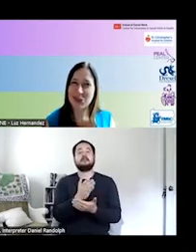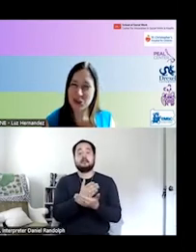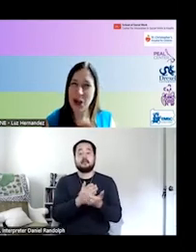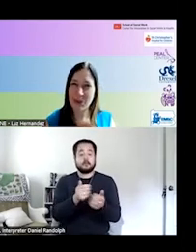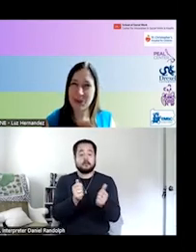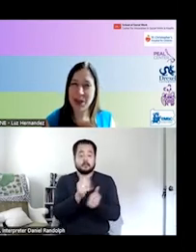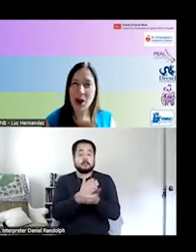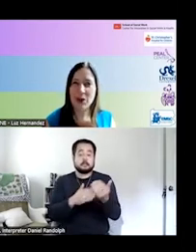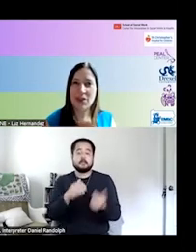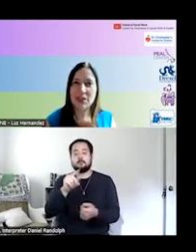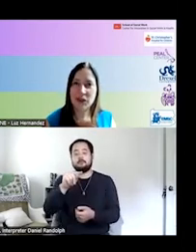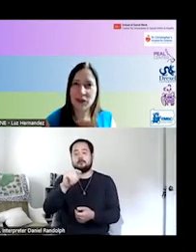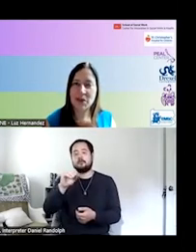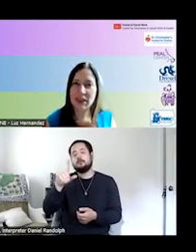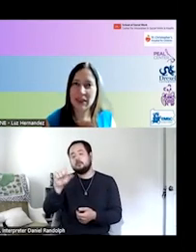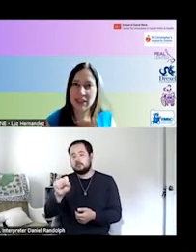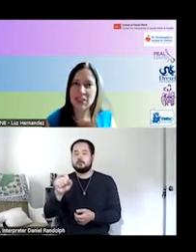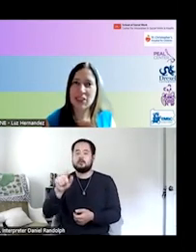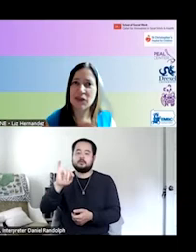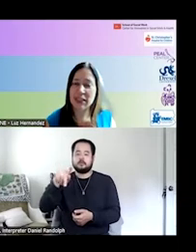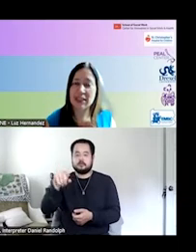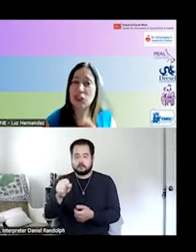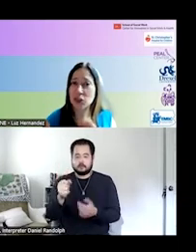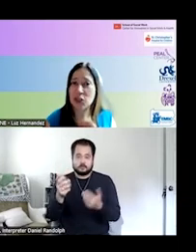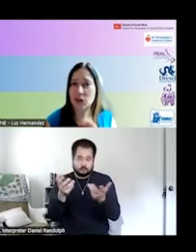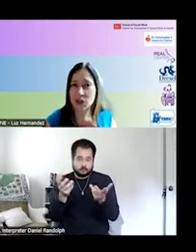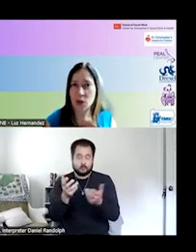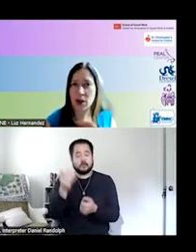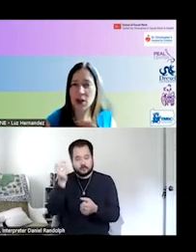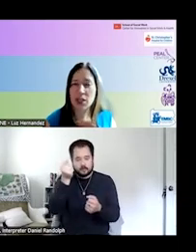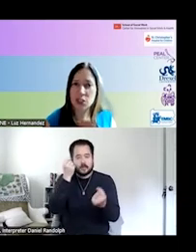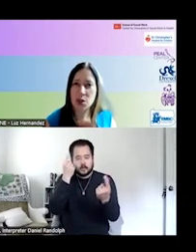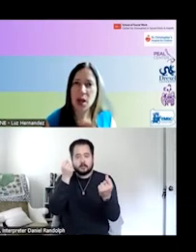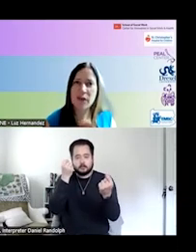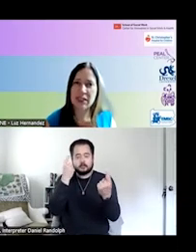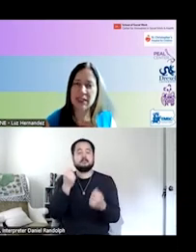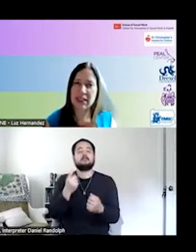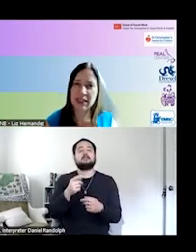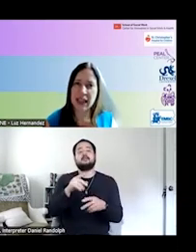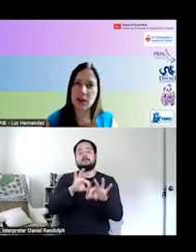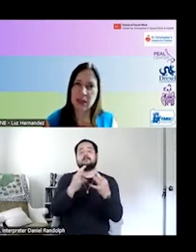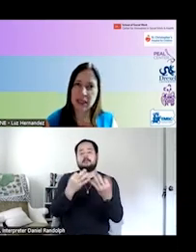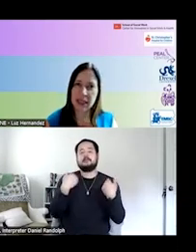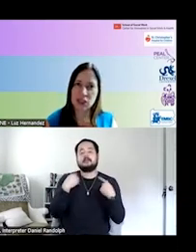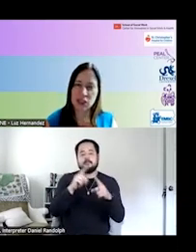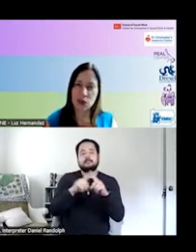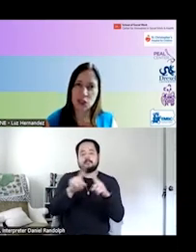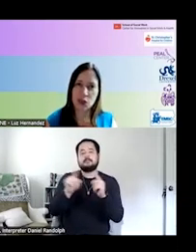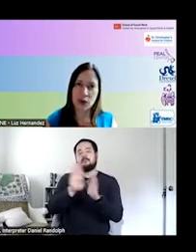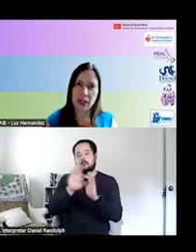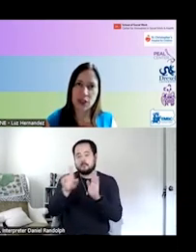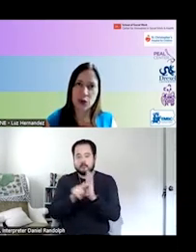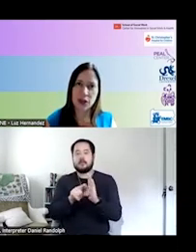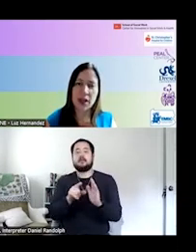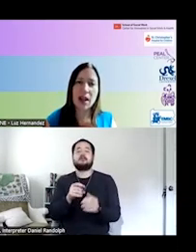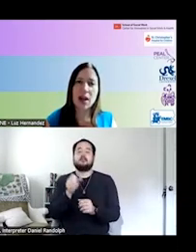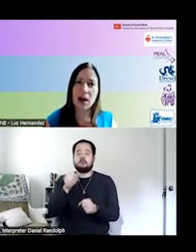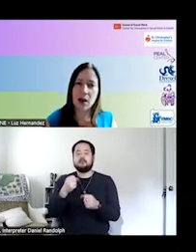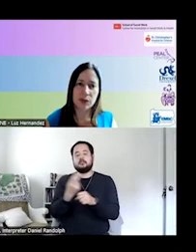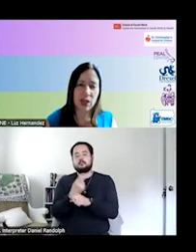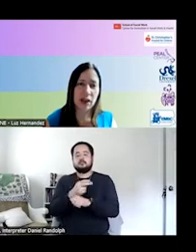are to come on different methodologies, different things that you can do as well, just to help facilitate that communication to ensure that